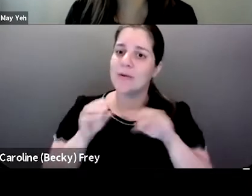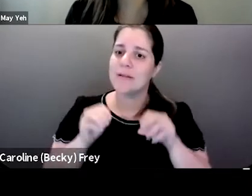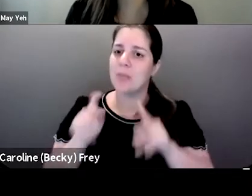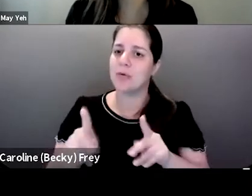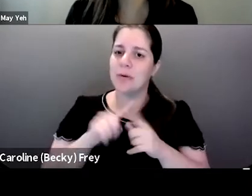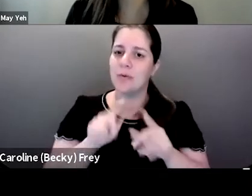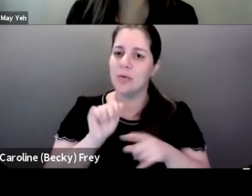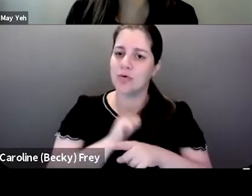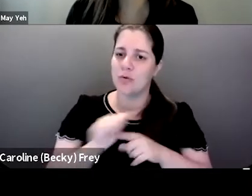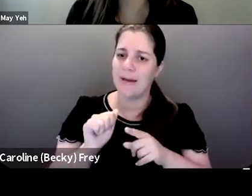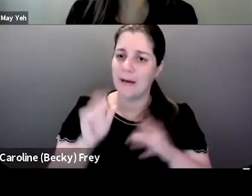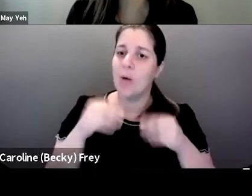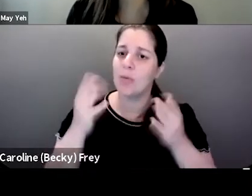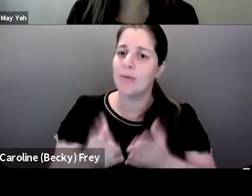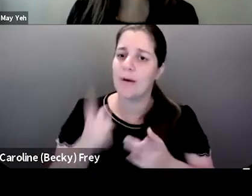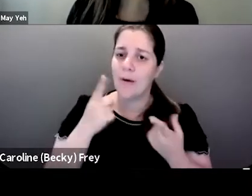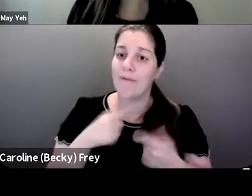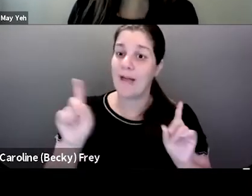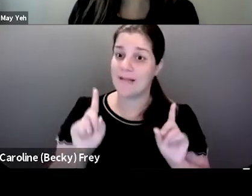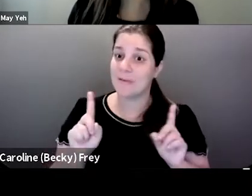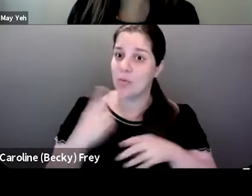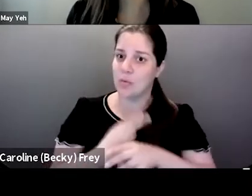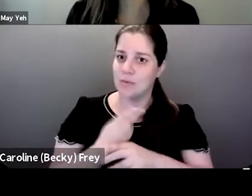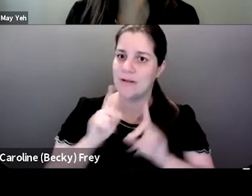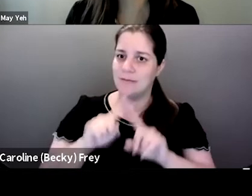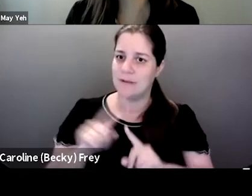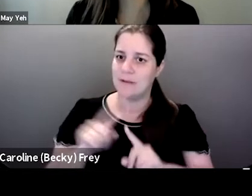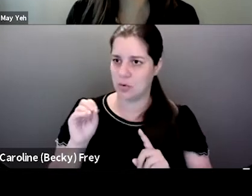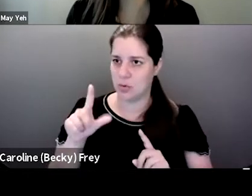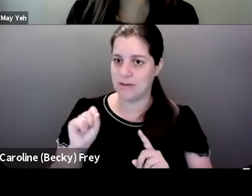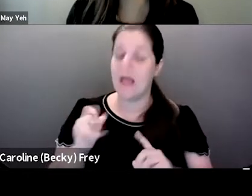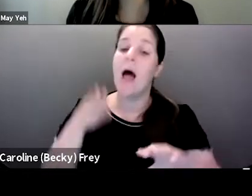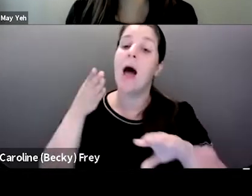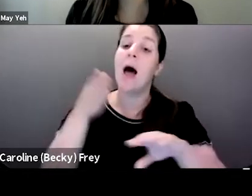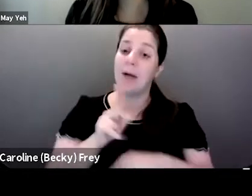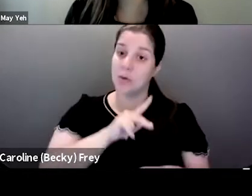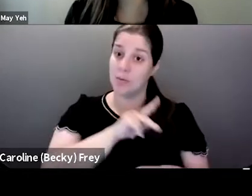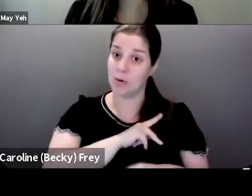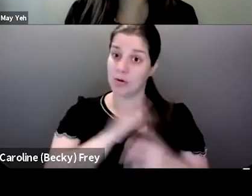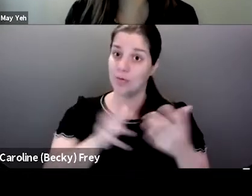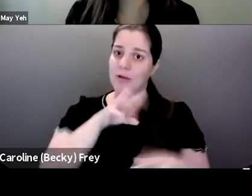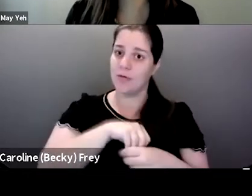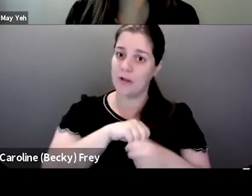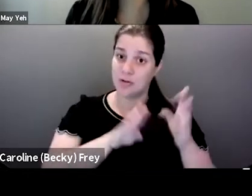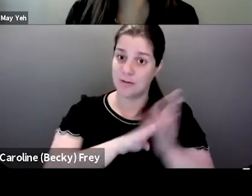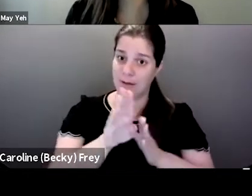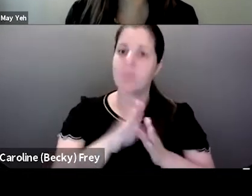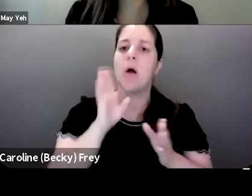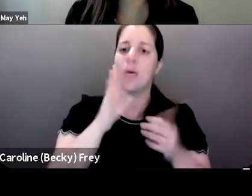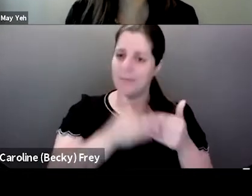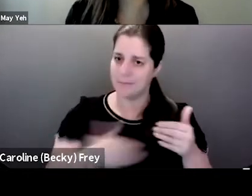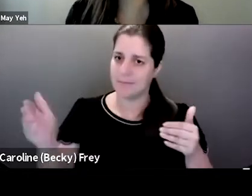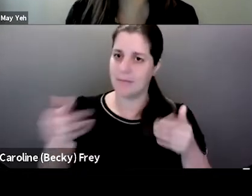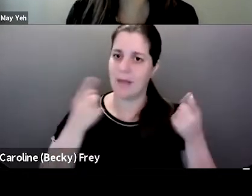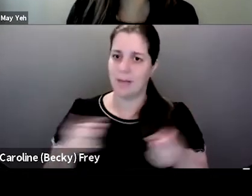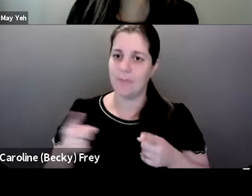providers in effective delivery of these tools. After the personalized intervention is developed, it is used as follows. The brief assessment can be given before the